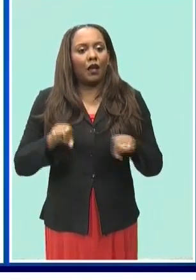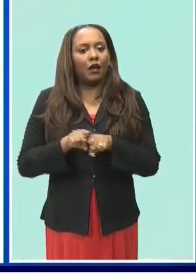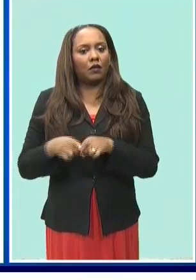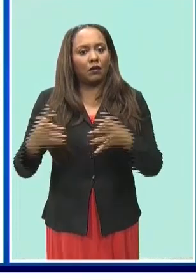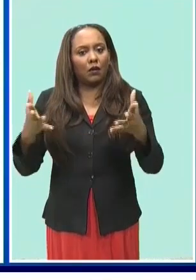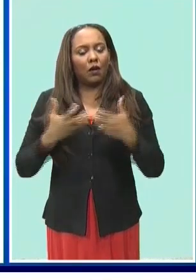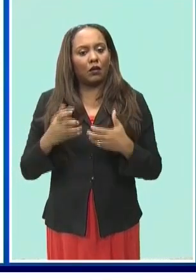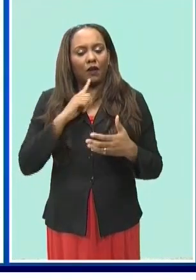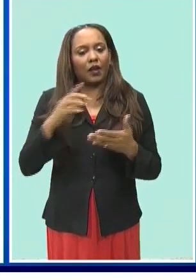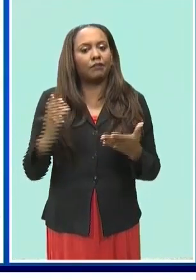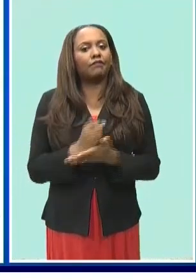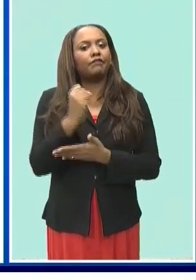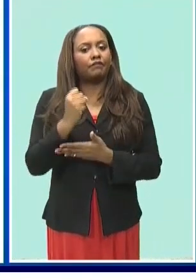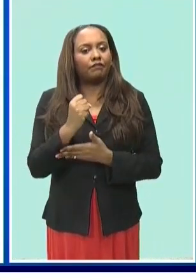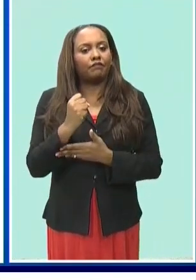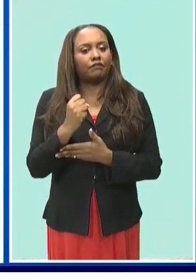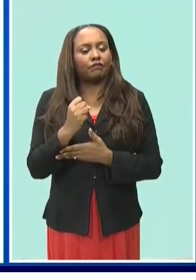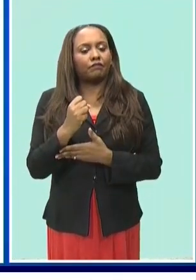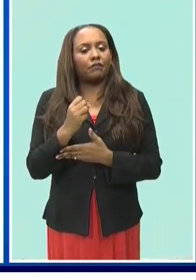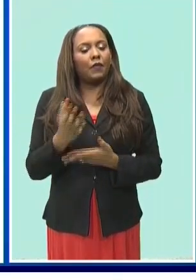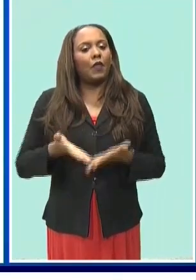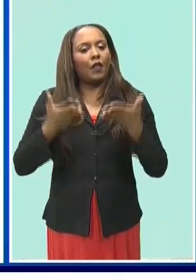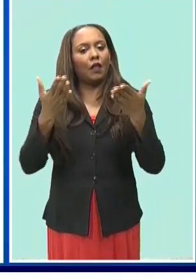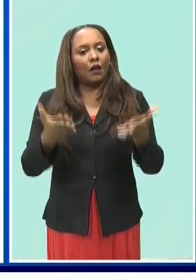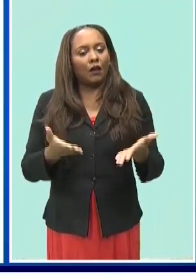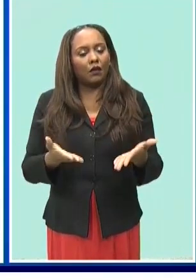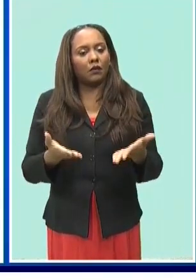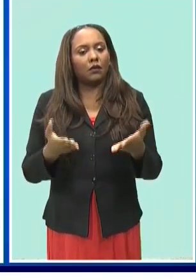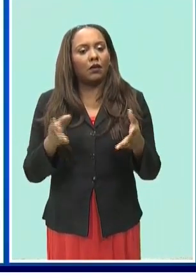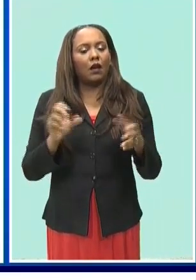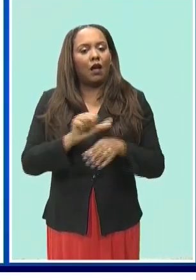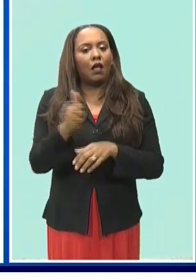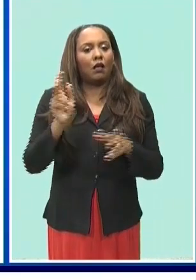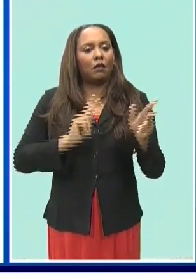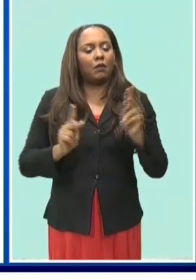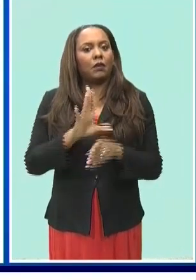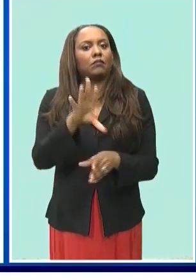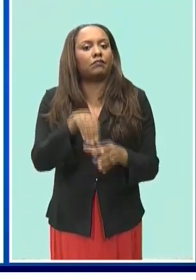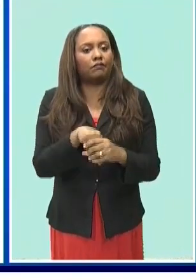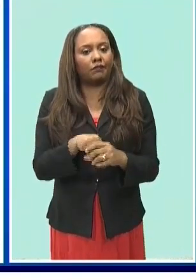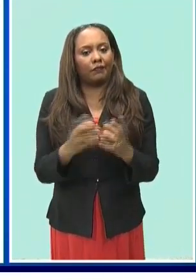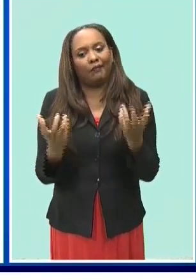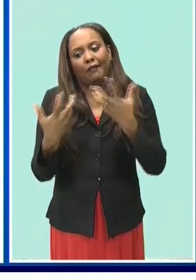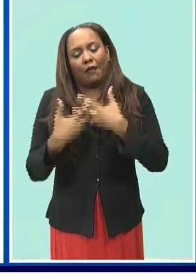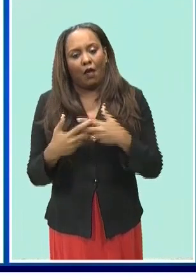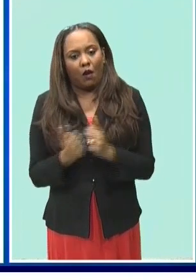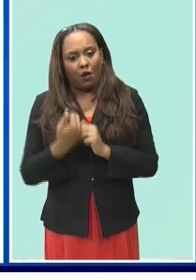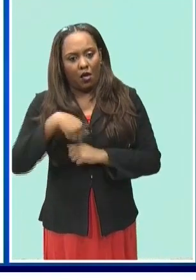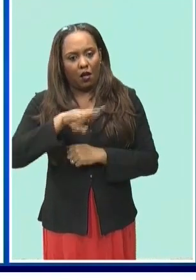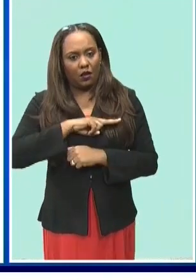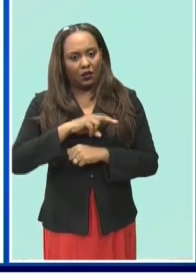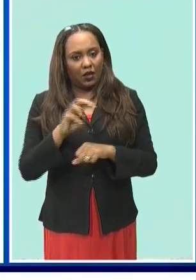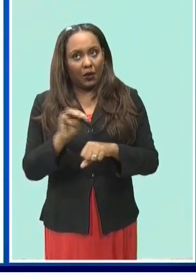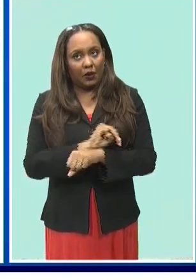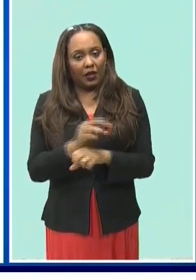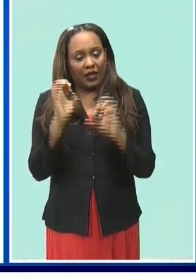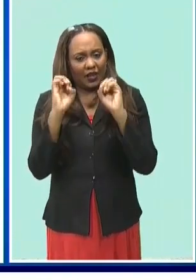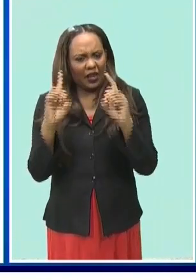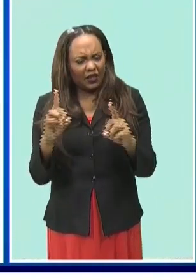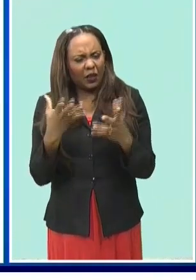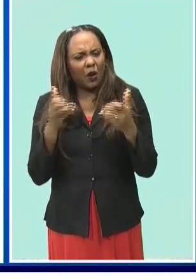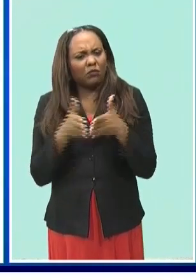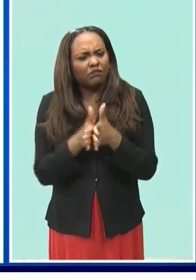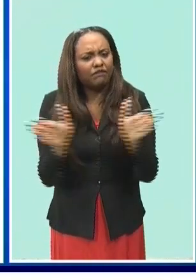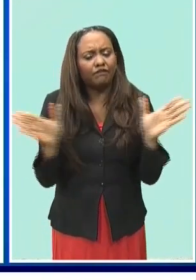to take this opportunity to encourage other entities to come on board and to partner with the ministry to expand opportunities